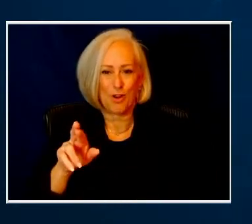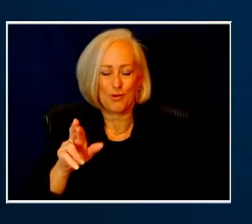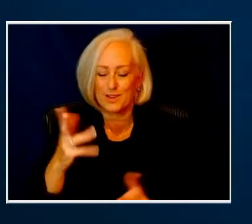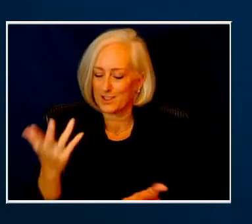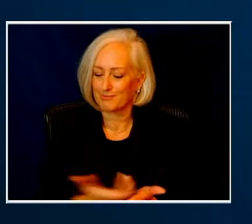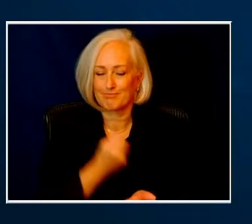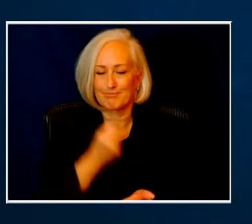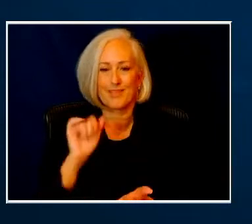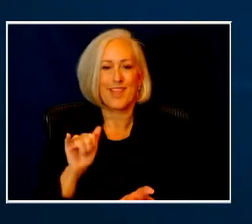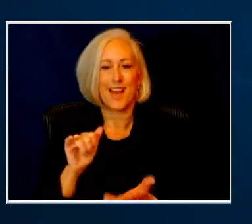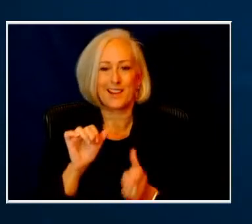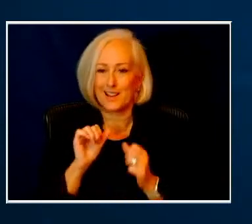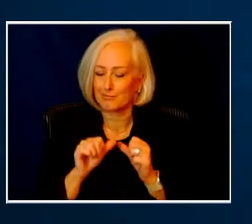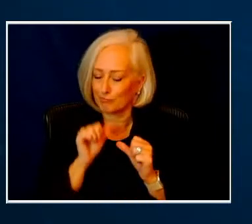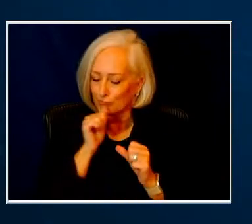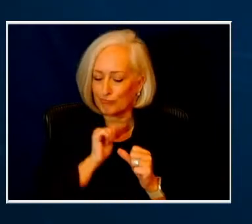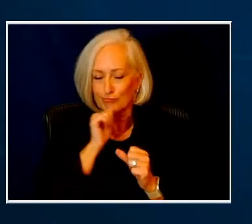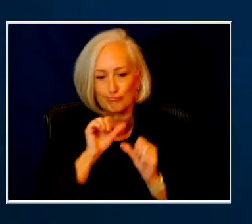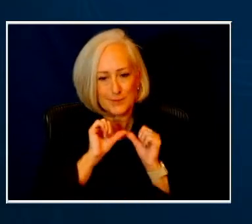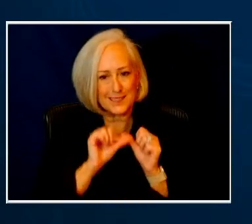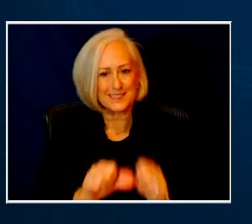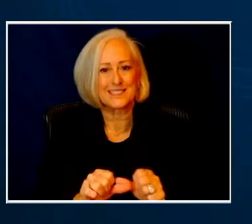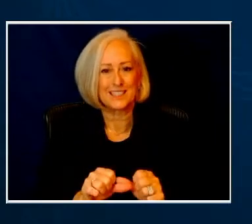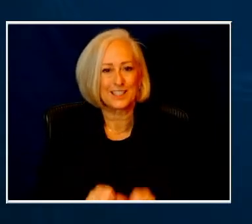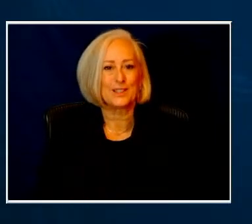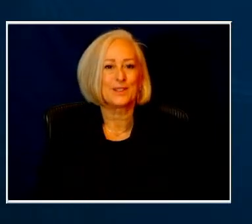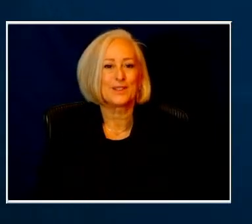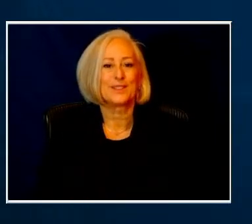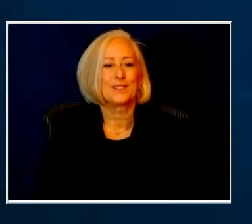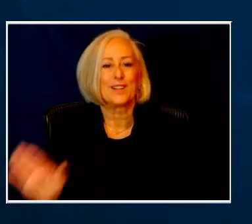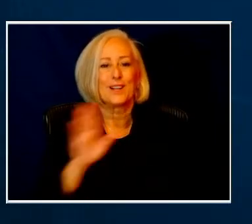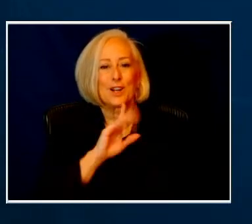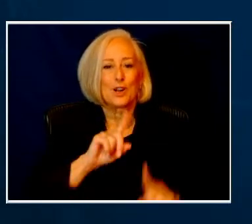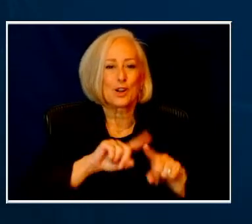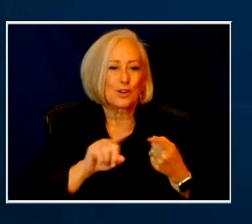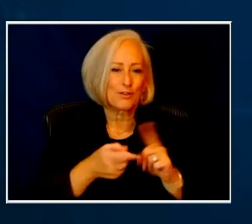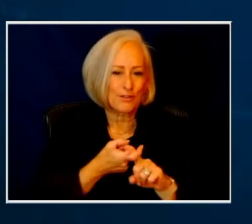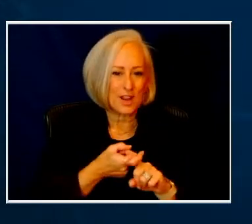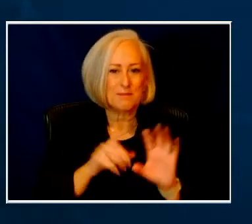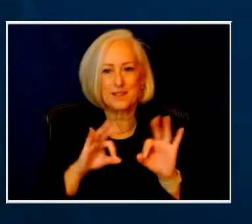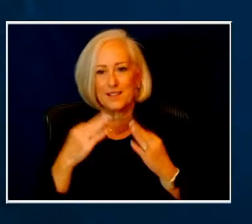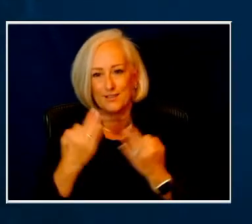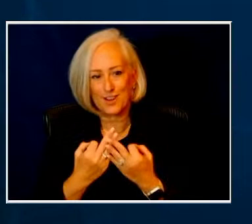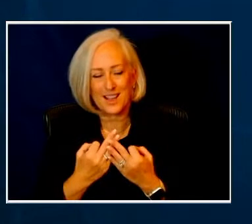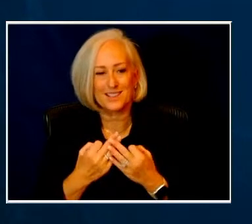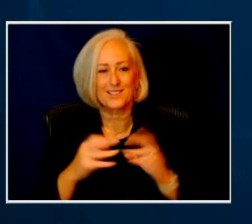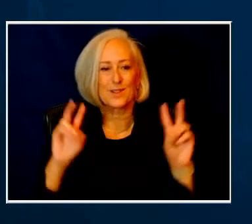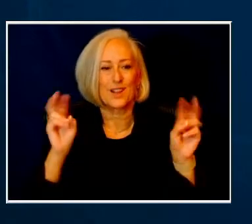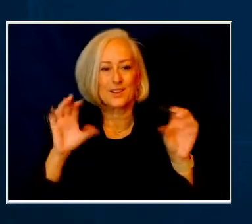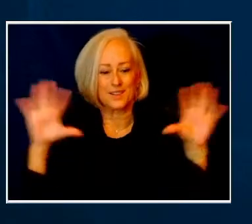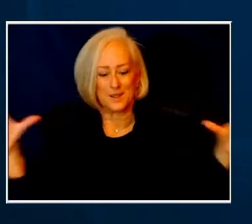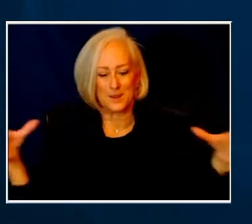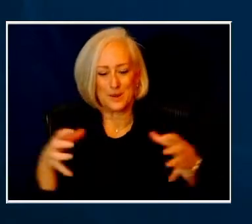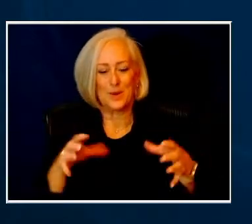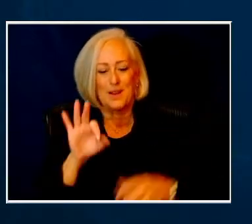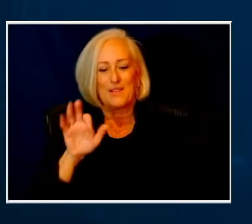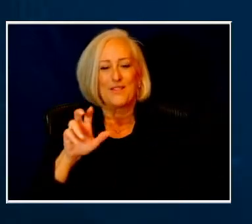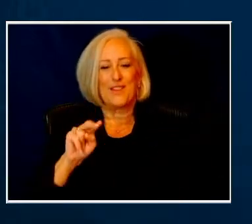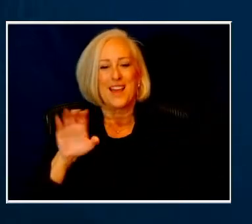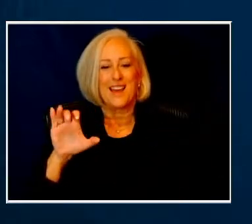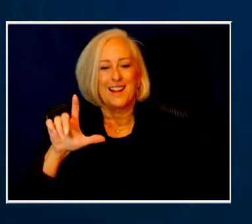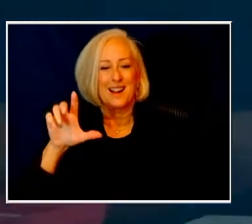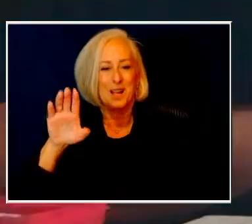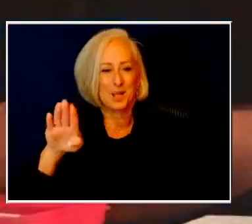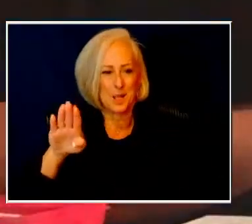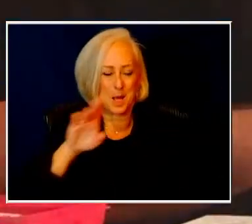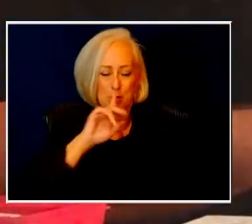We call all of her friends and family her fan club, and they have been. The